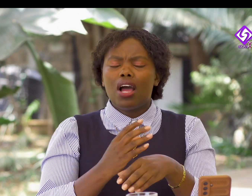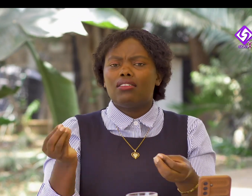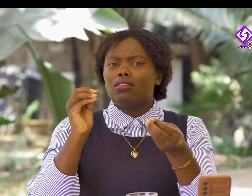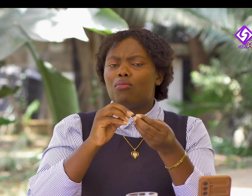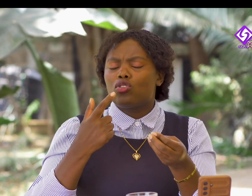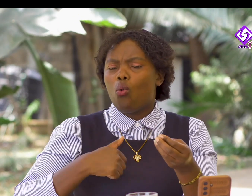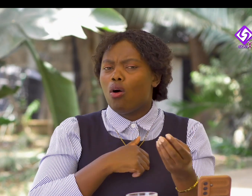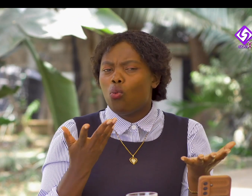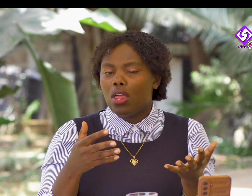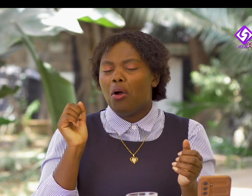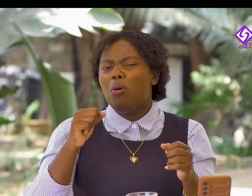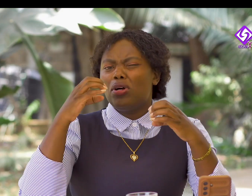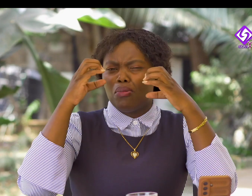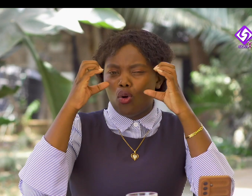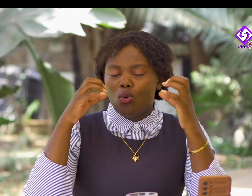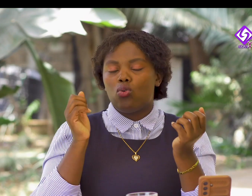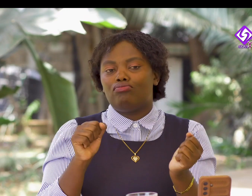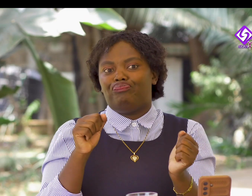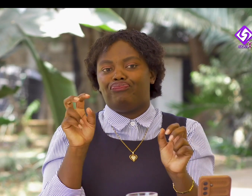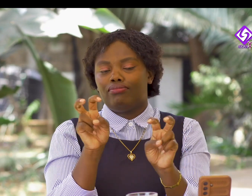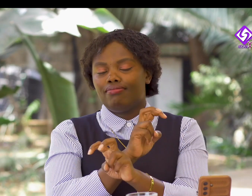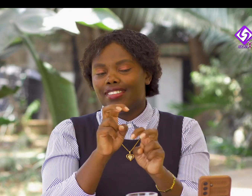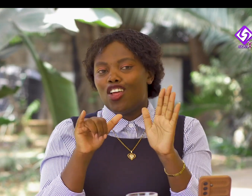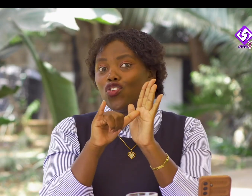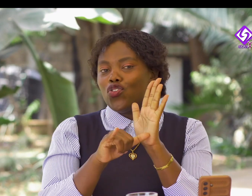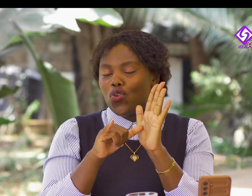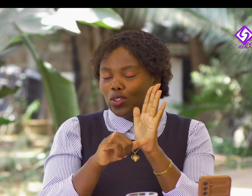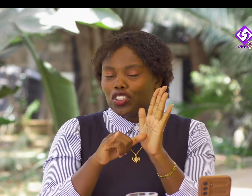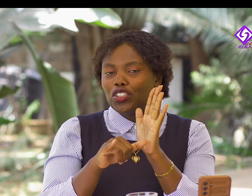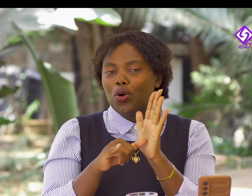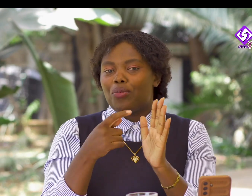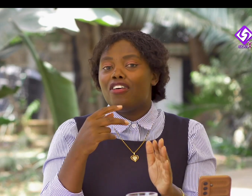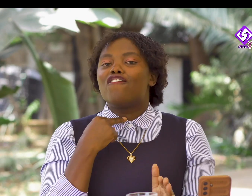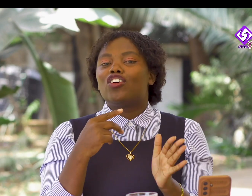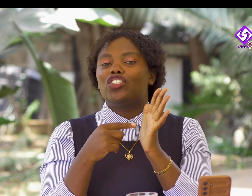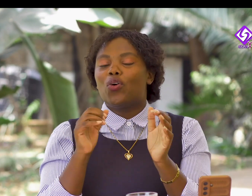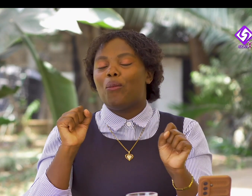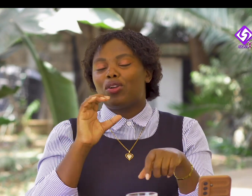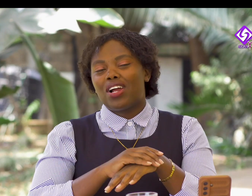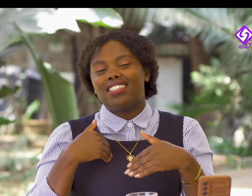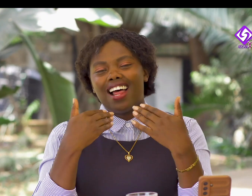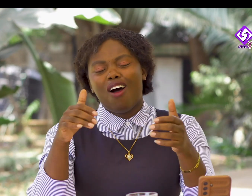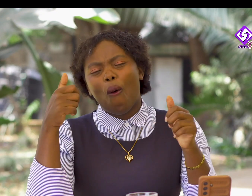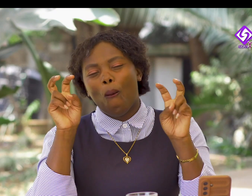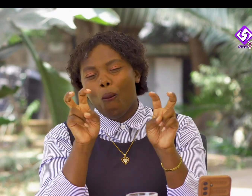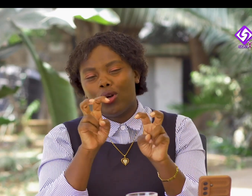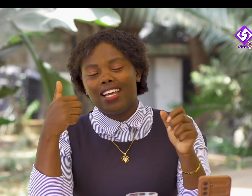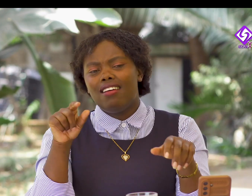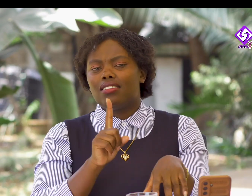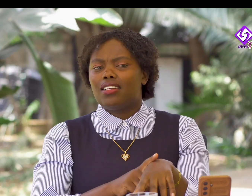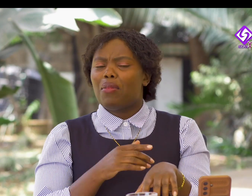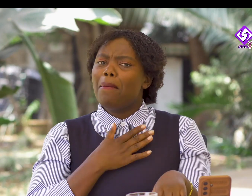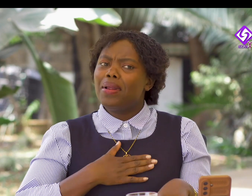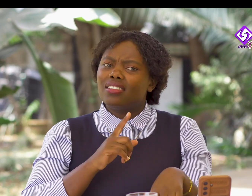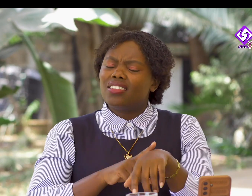Also, if you want to know more about us, you can go to our YouTube channel and search